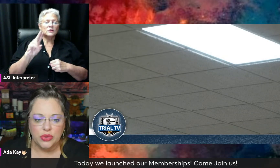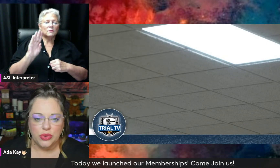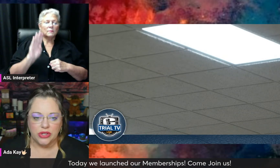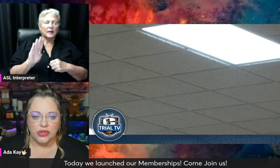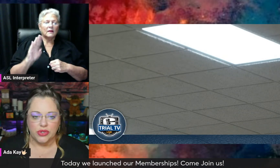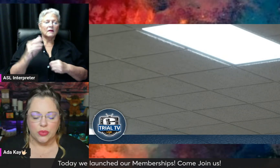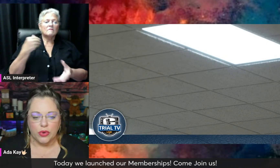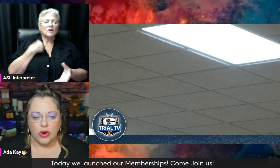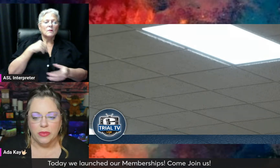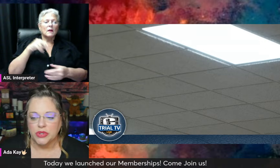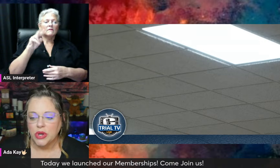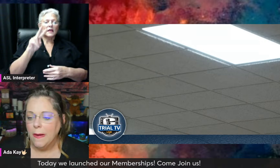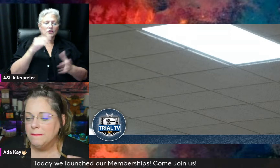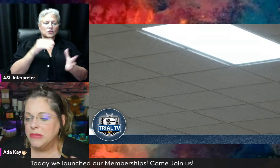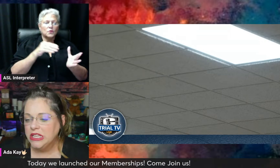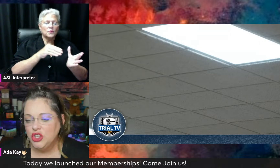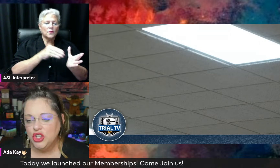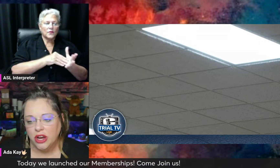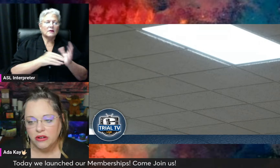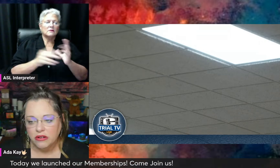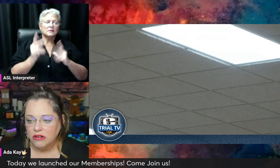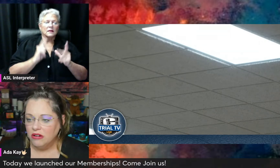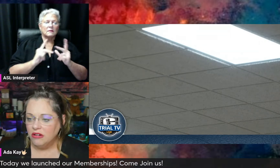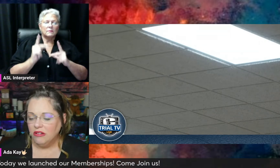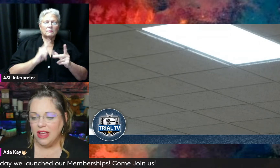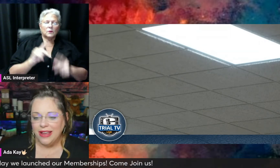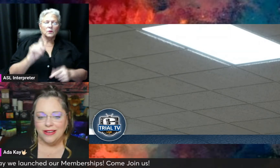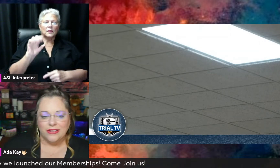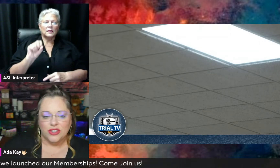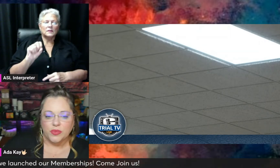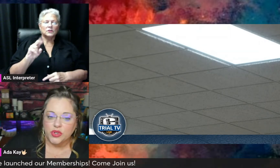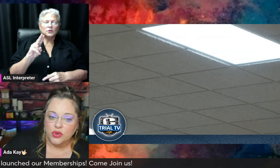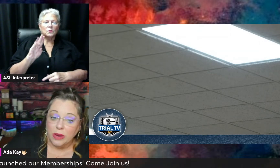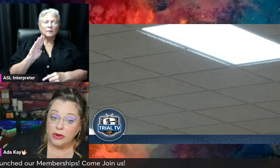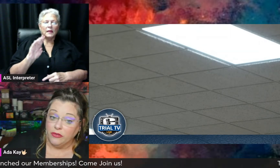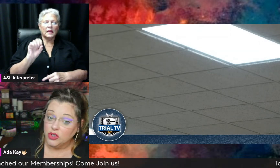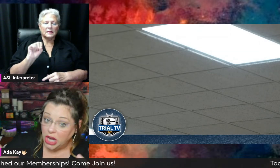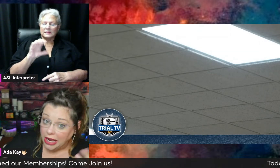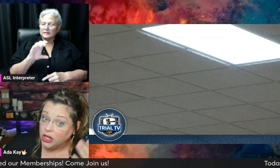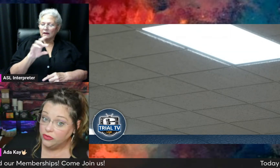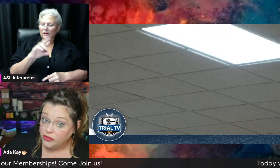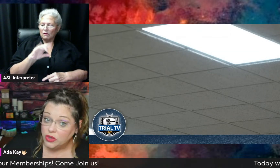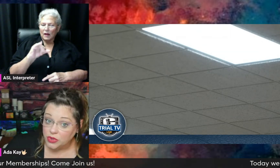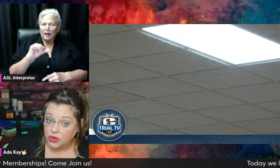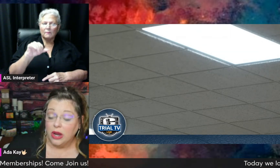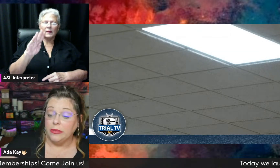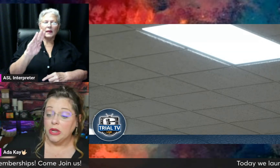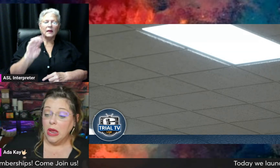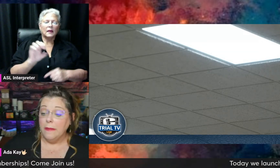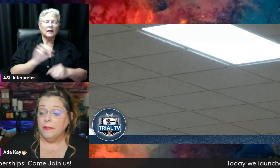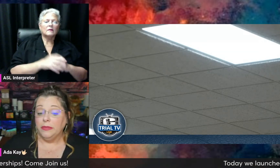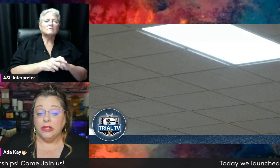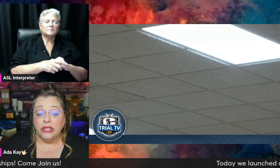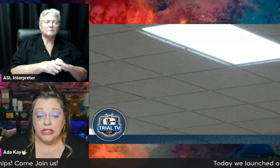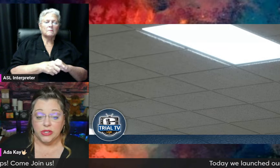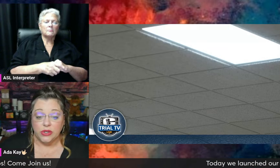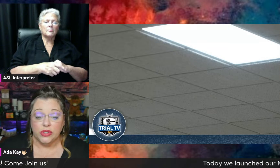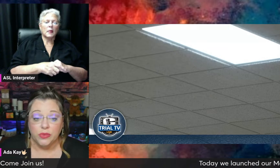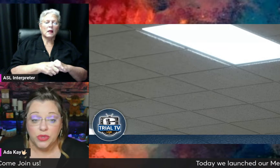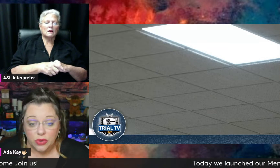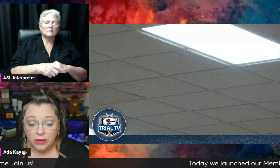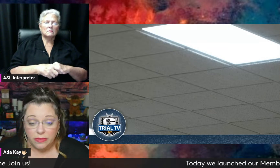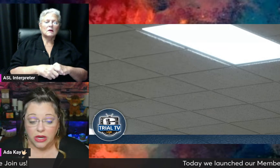having 2,000 subscribers. Please share, like, subscribe. If you're chatting, you've subscribed, but